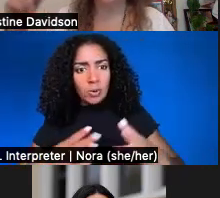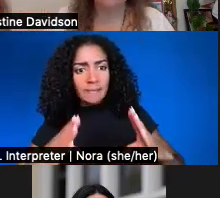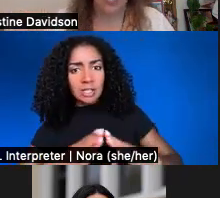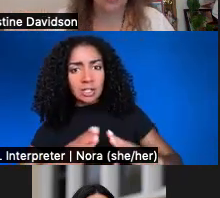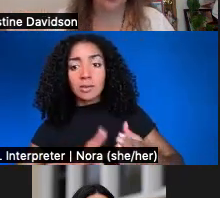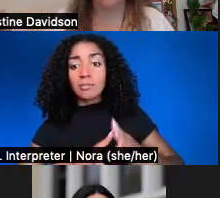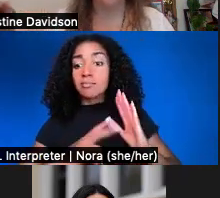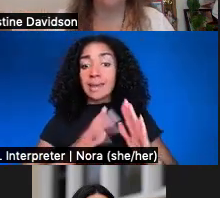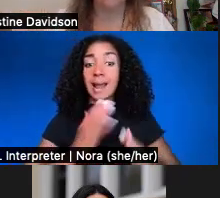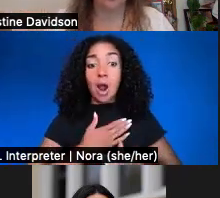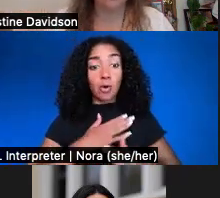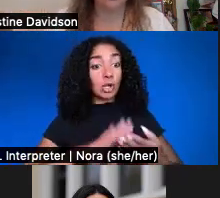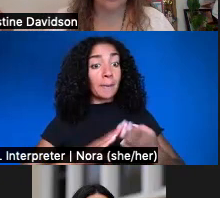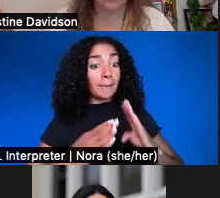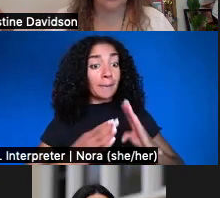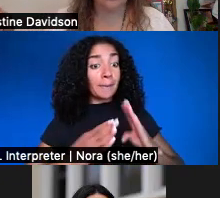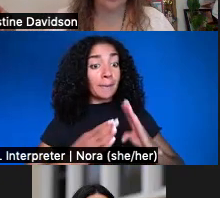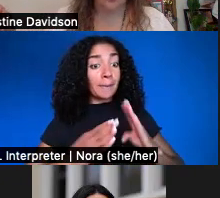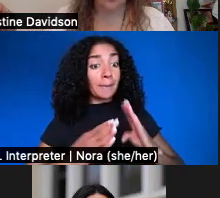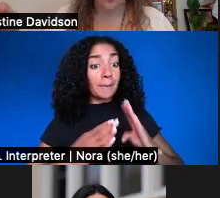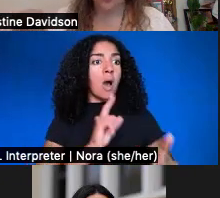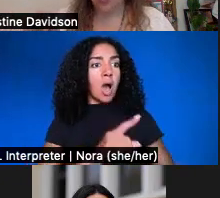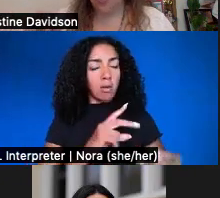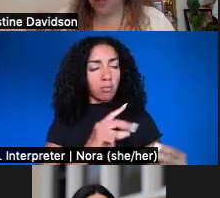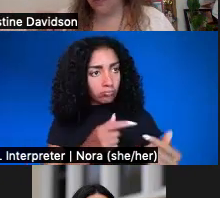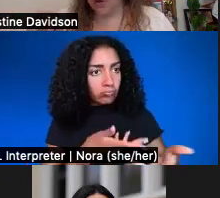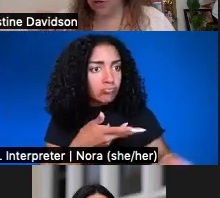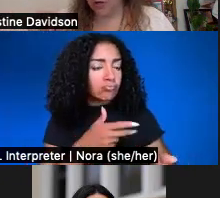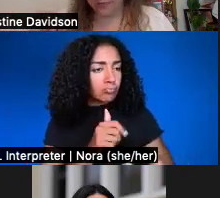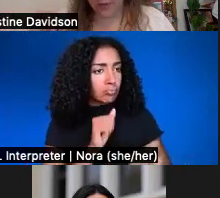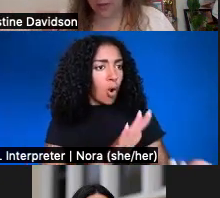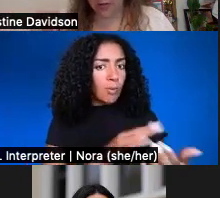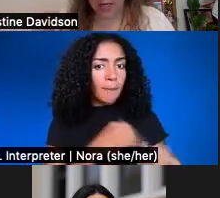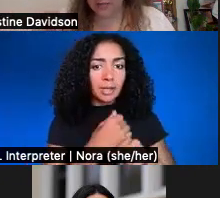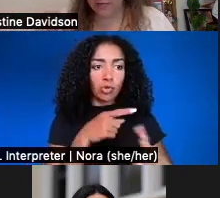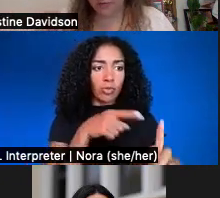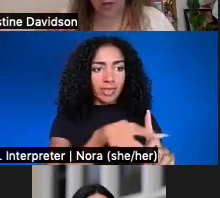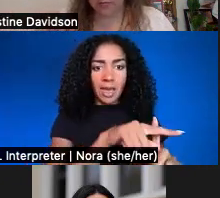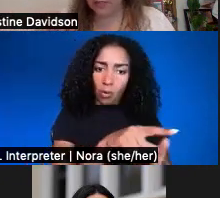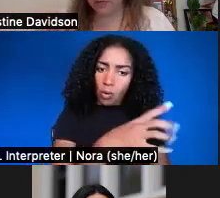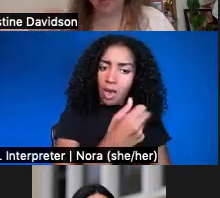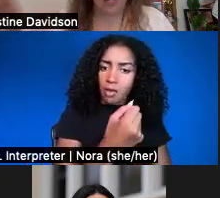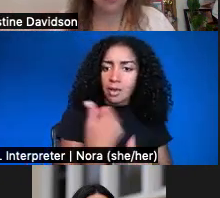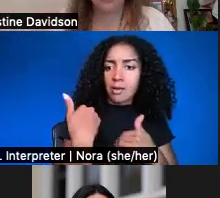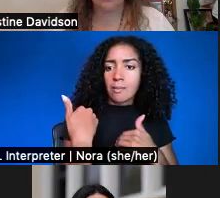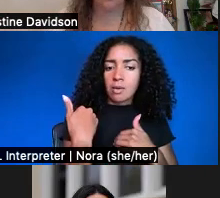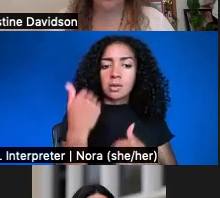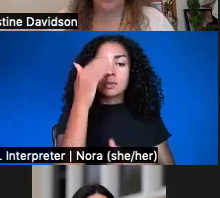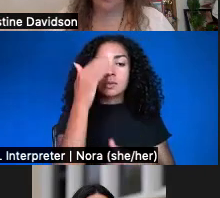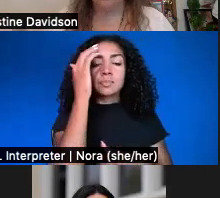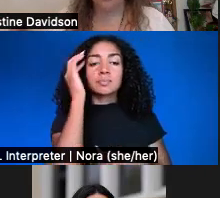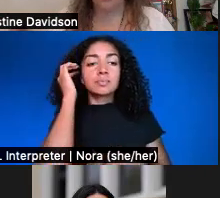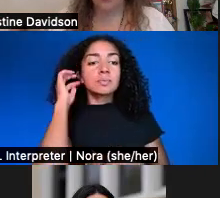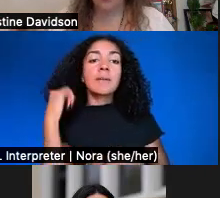response and swift action and how to respond to those things. I've heard lots of different practices